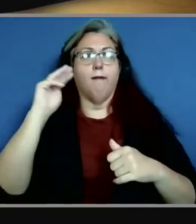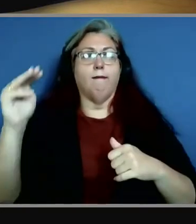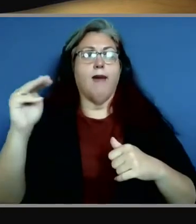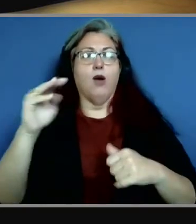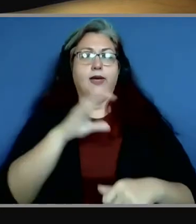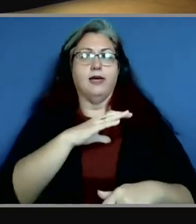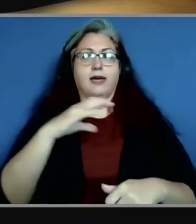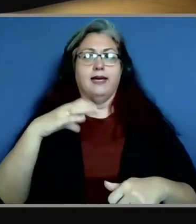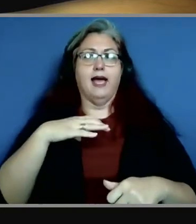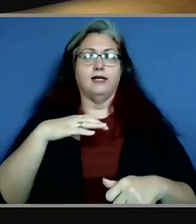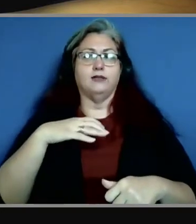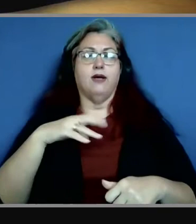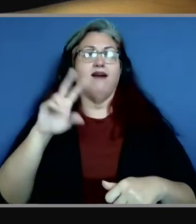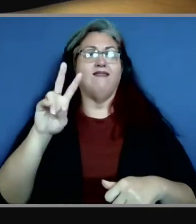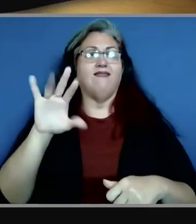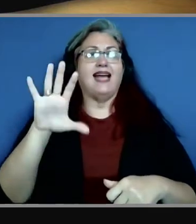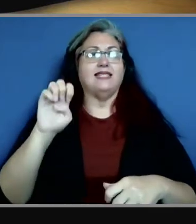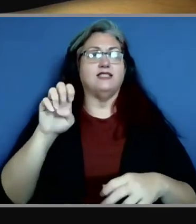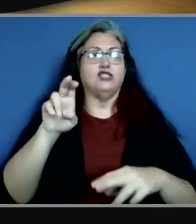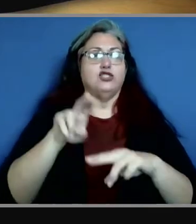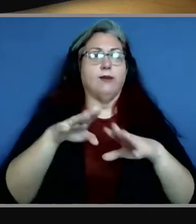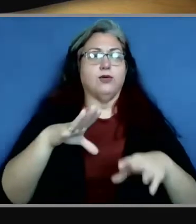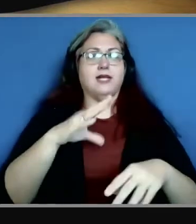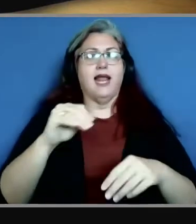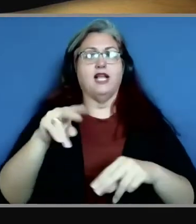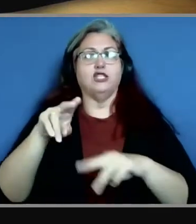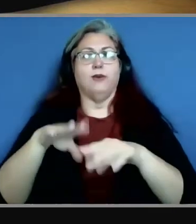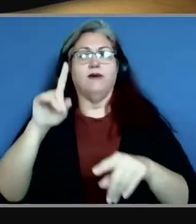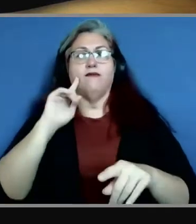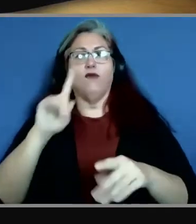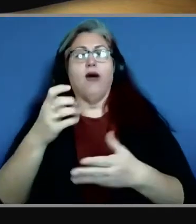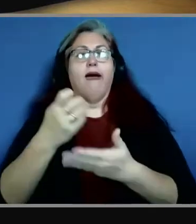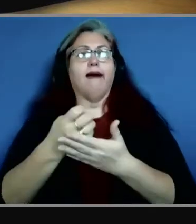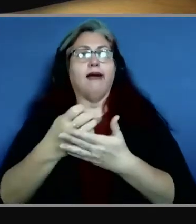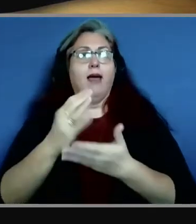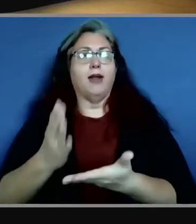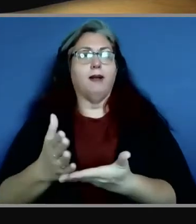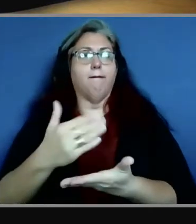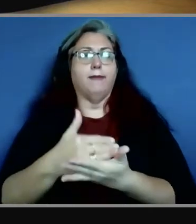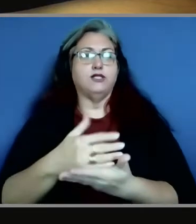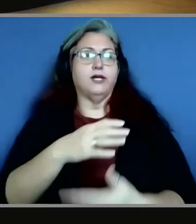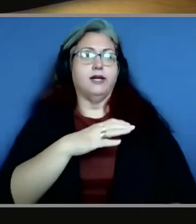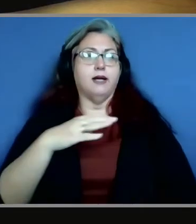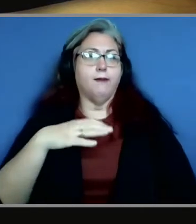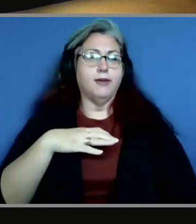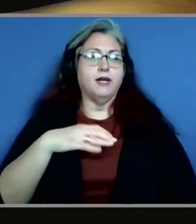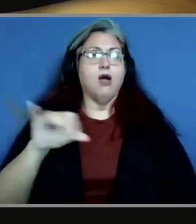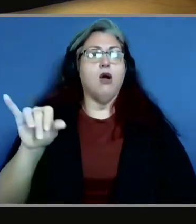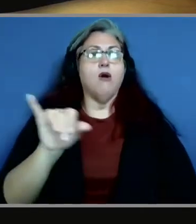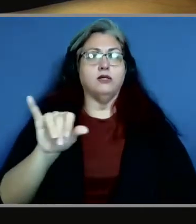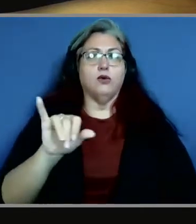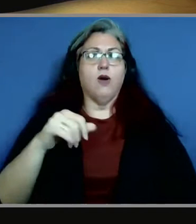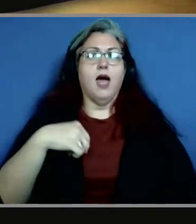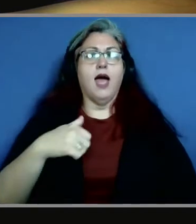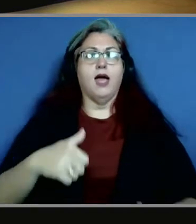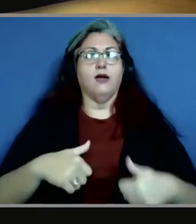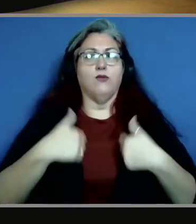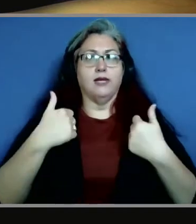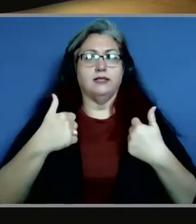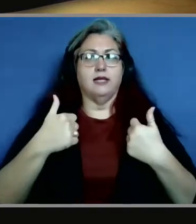Council Vice Chair and Chair of the Economic Development and Budget Committee, as well as a